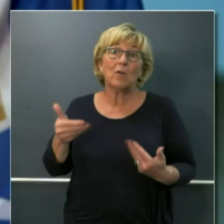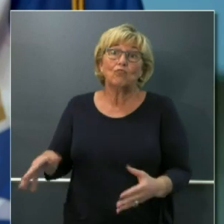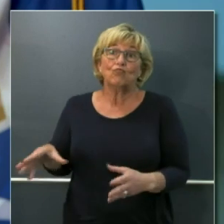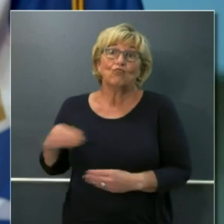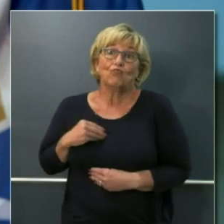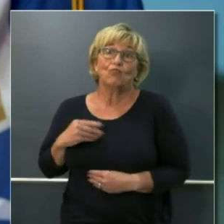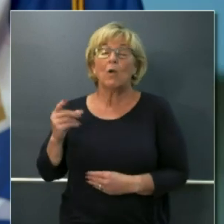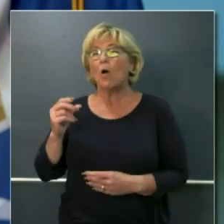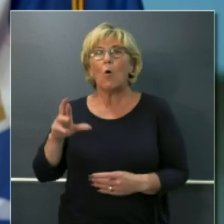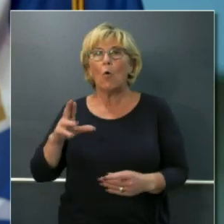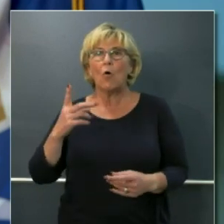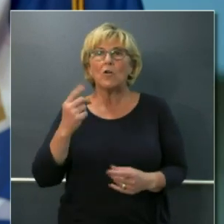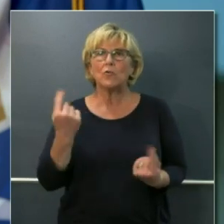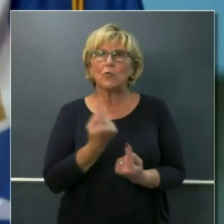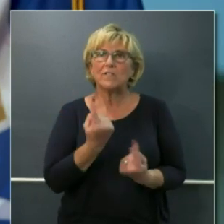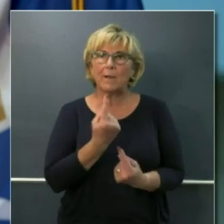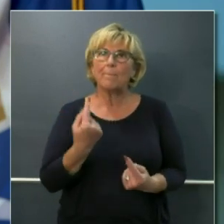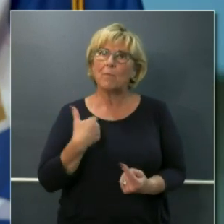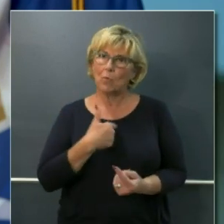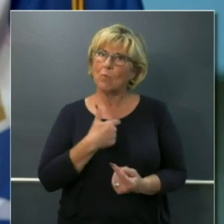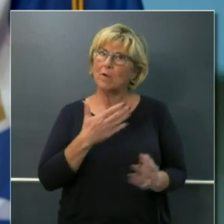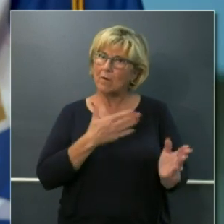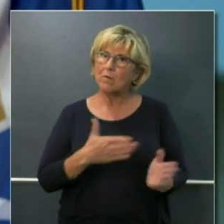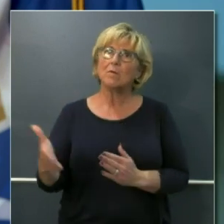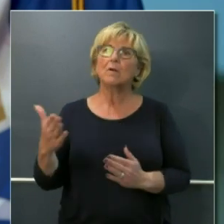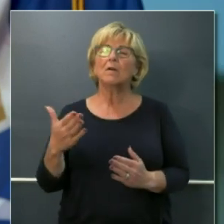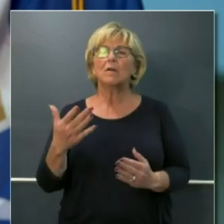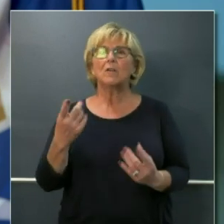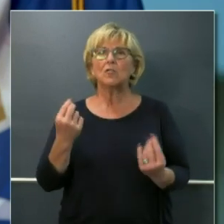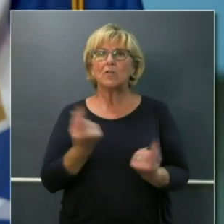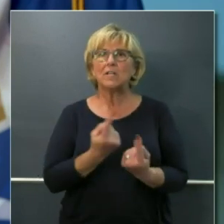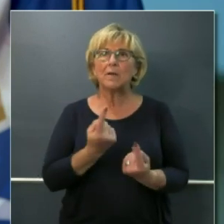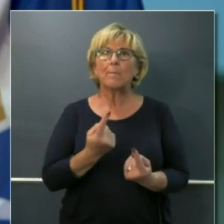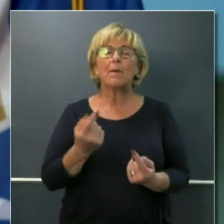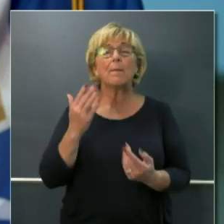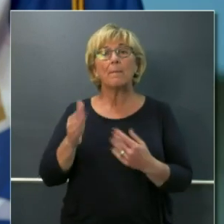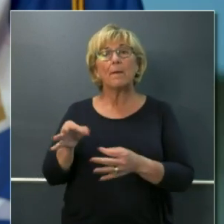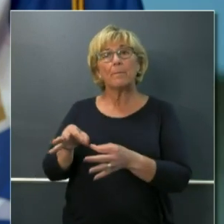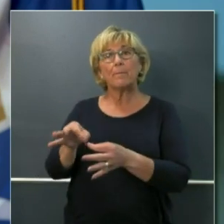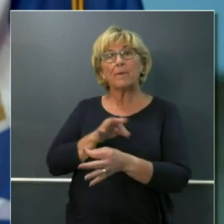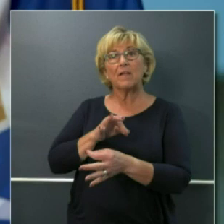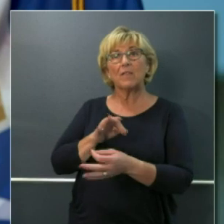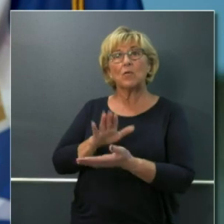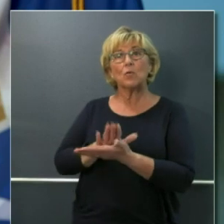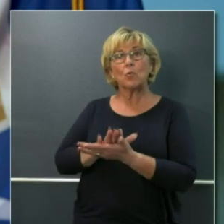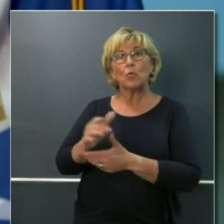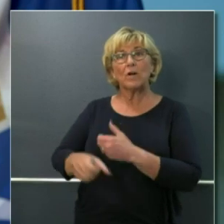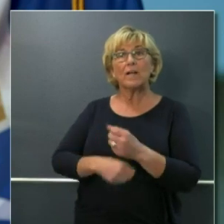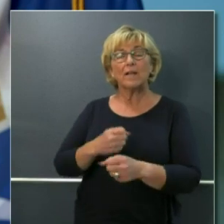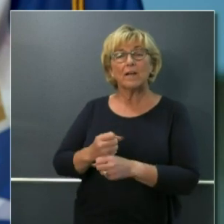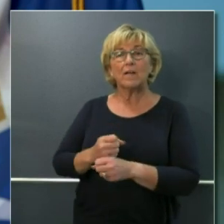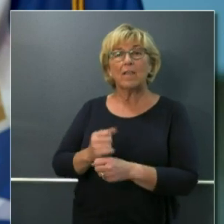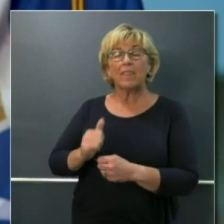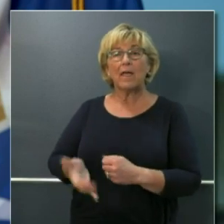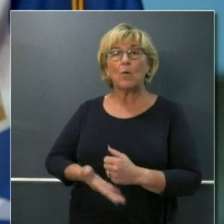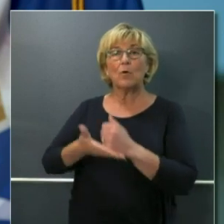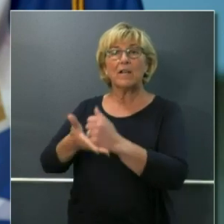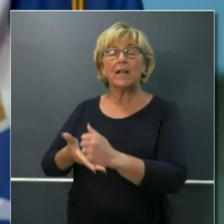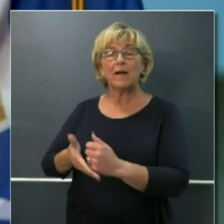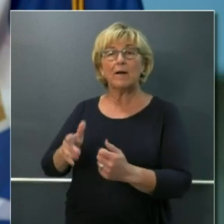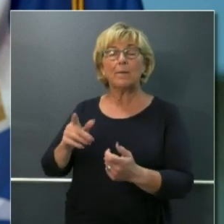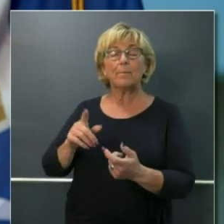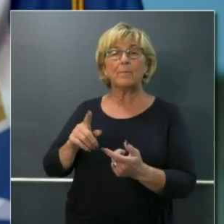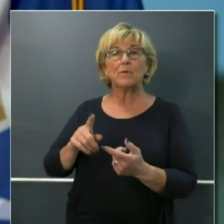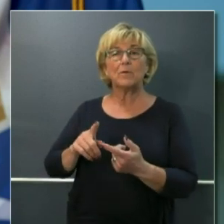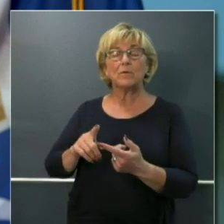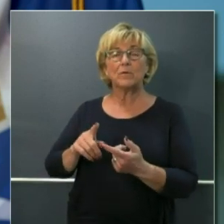do something about it. So that's our thinking. If we can maybe start up the school year a little earlier, that would help mind that gap a little bit, close that gap